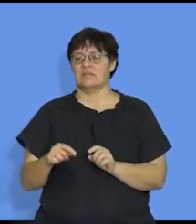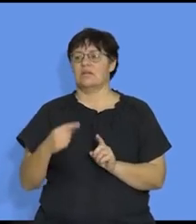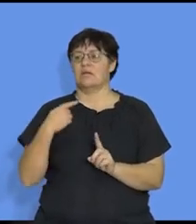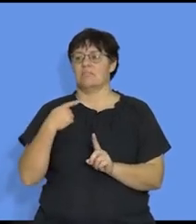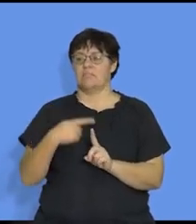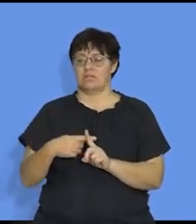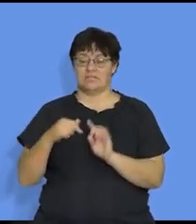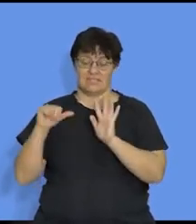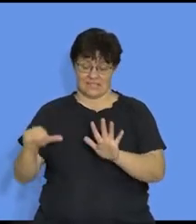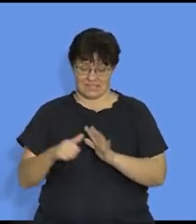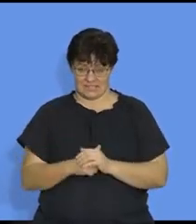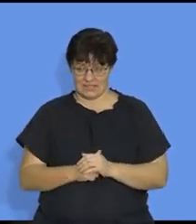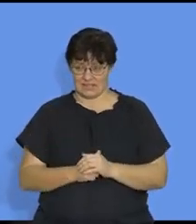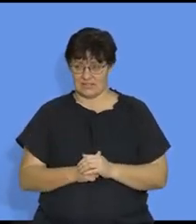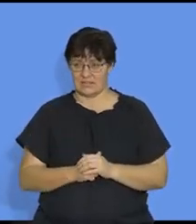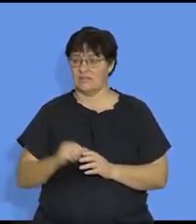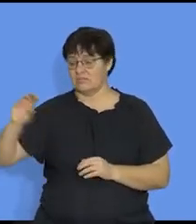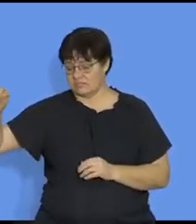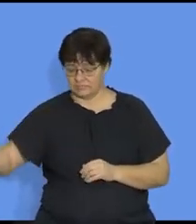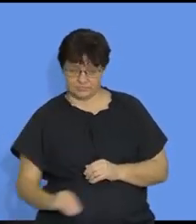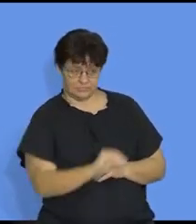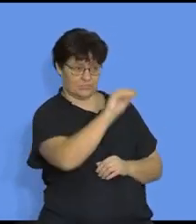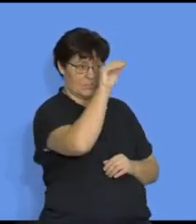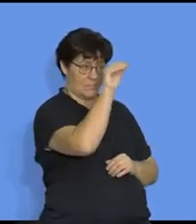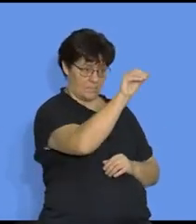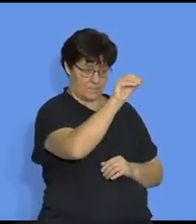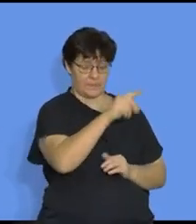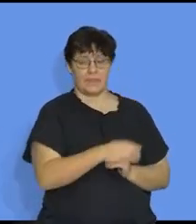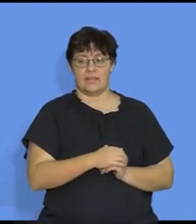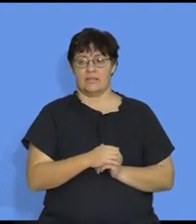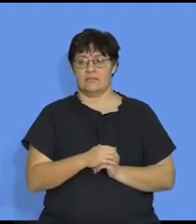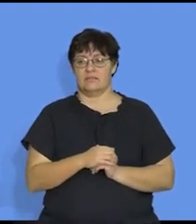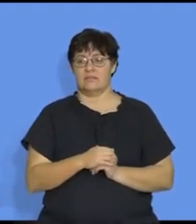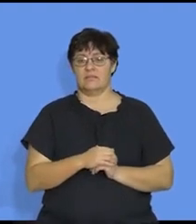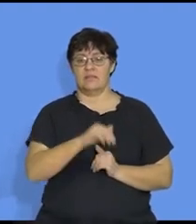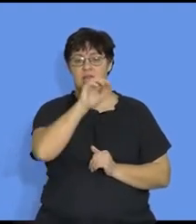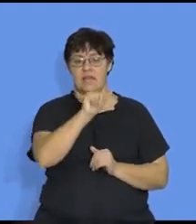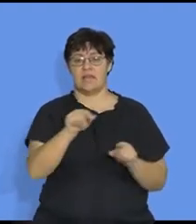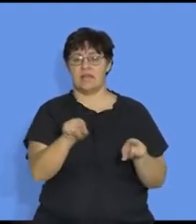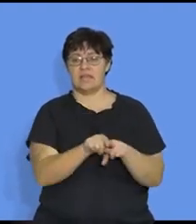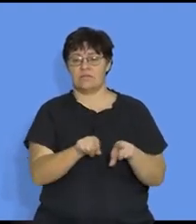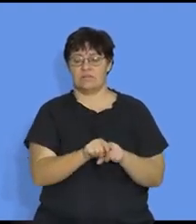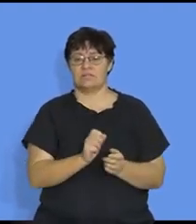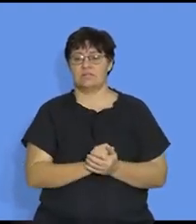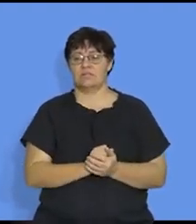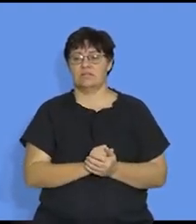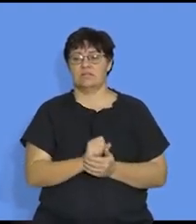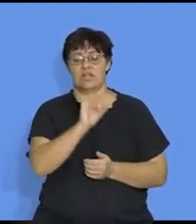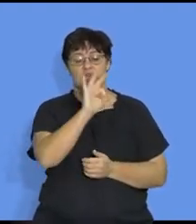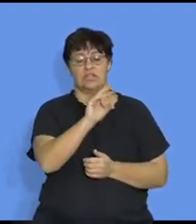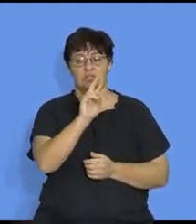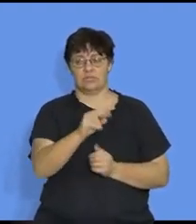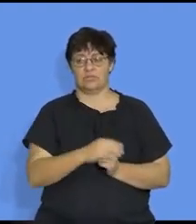positive 6. I'm now going to take this positive 6 across. So A is going to be equal to